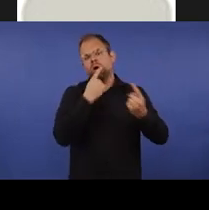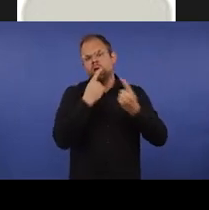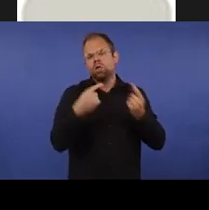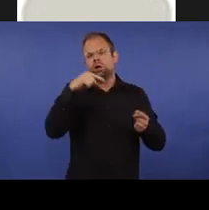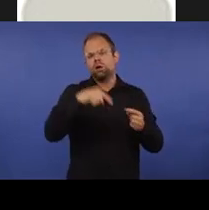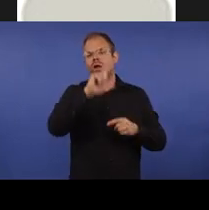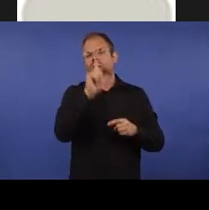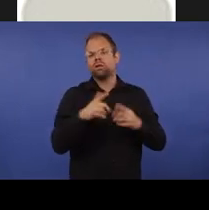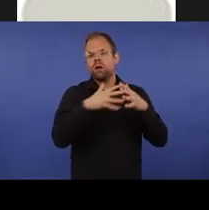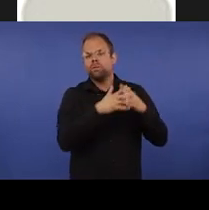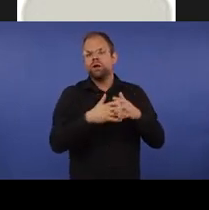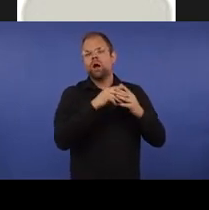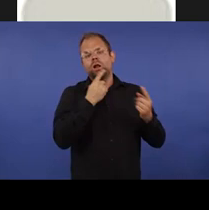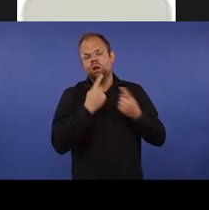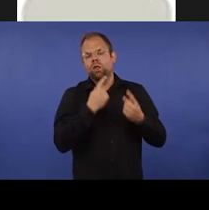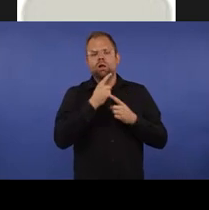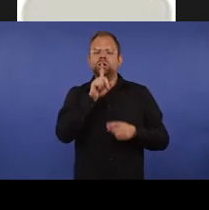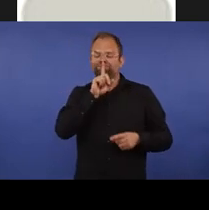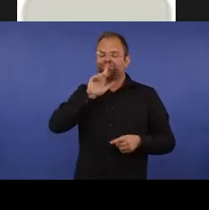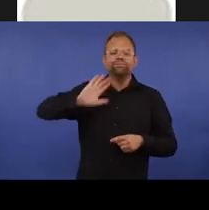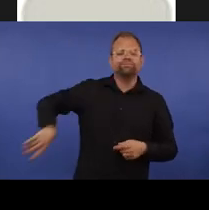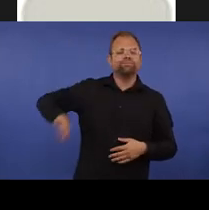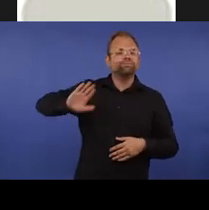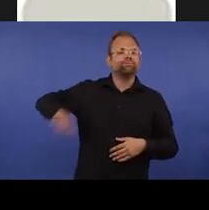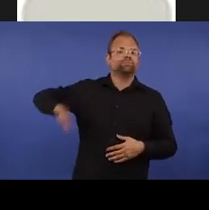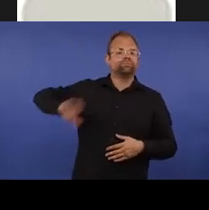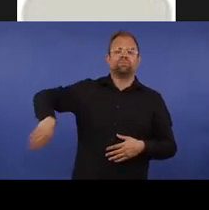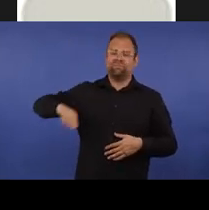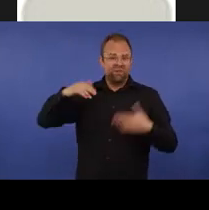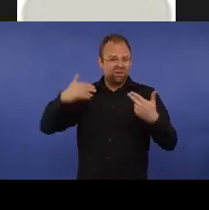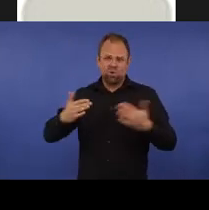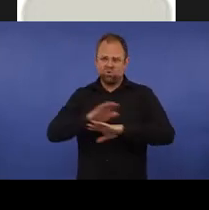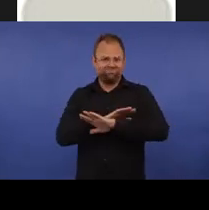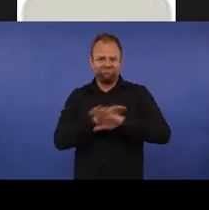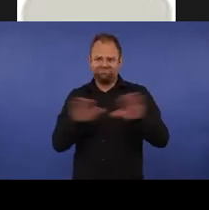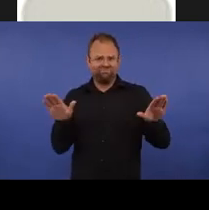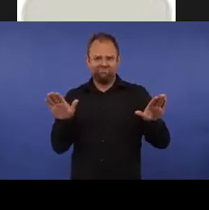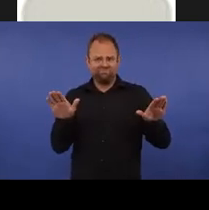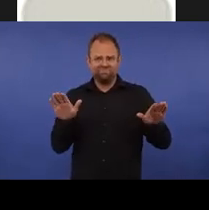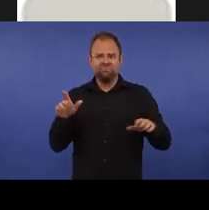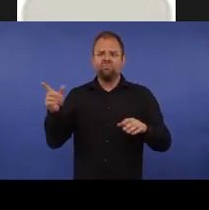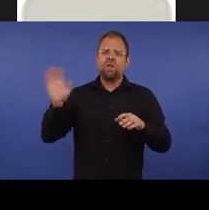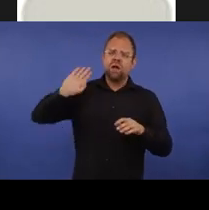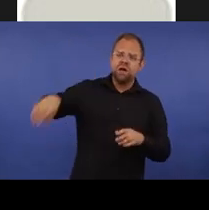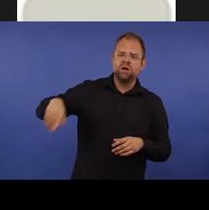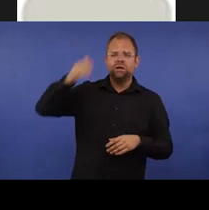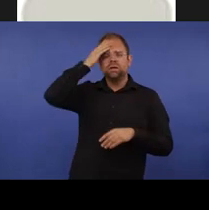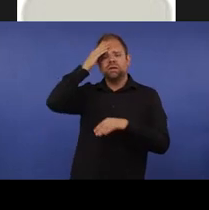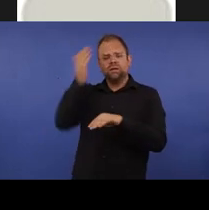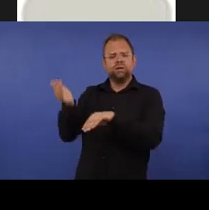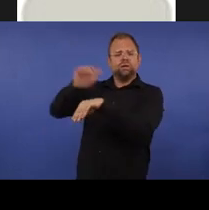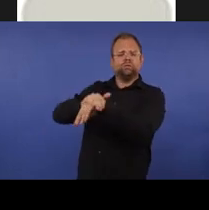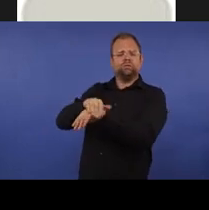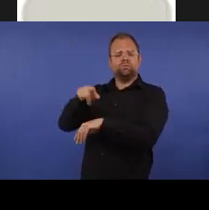that we have had for the personal autonomy with people with disabilities could be reverted because of the pandemic, which threatens